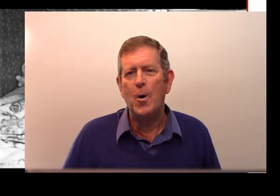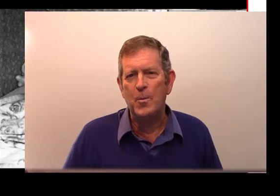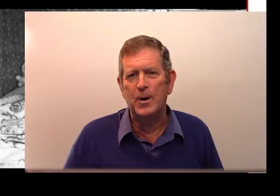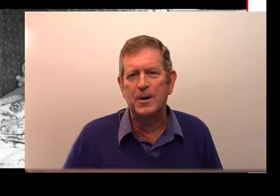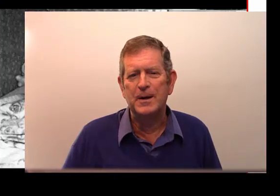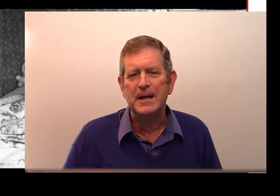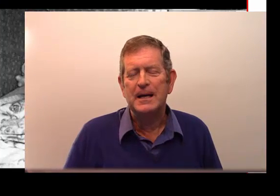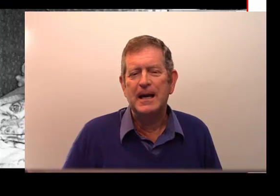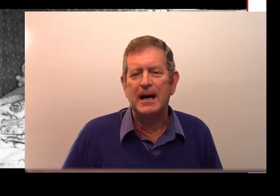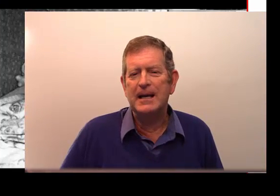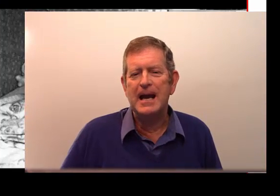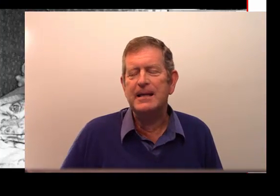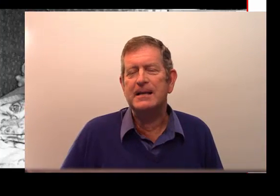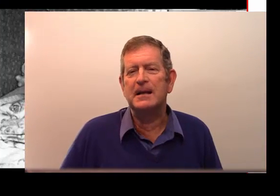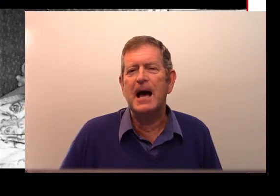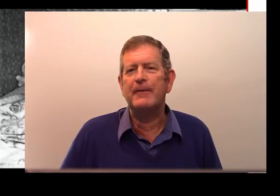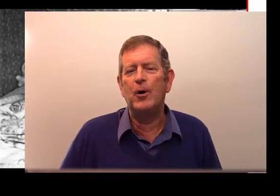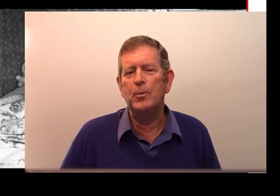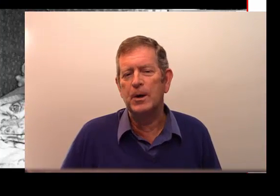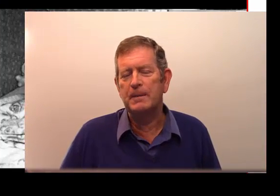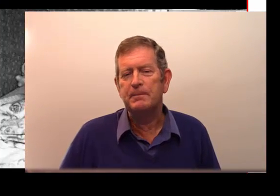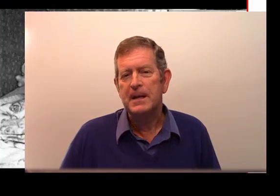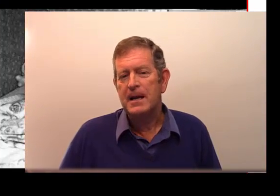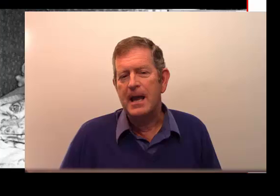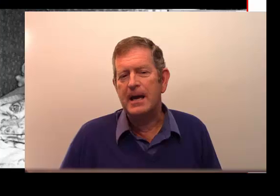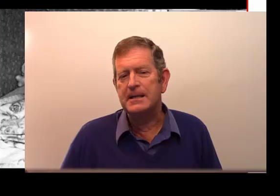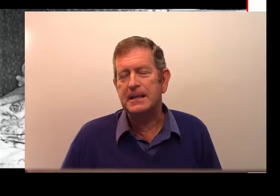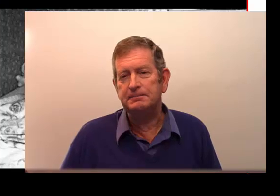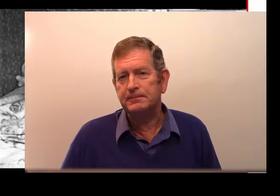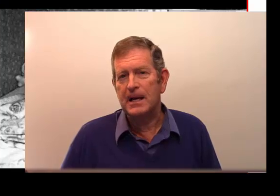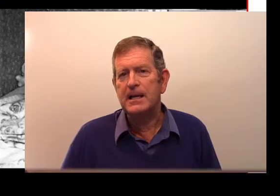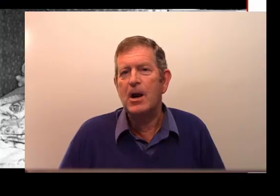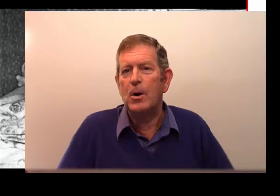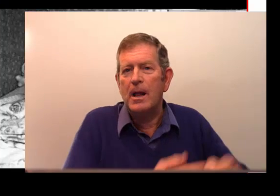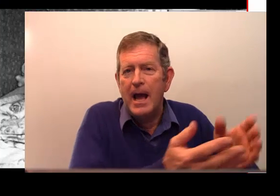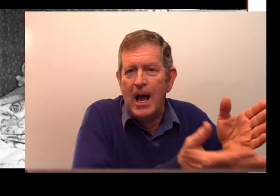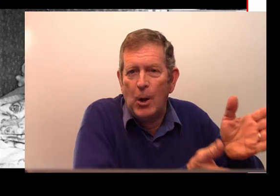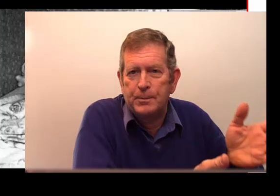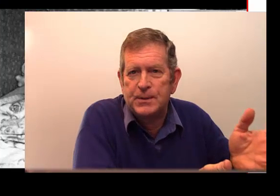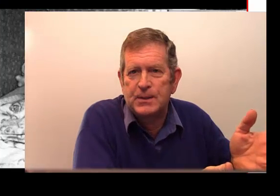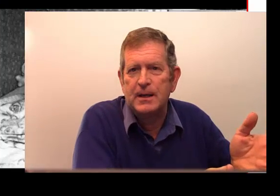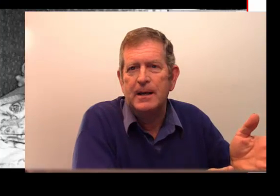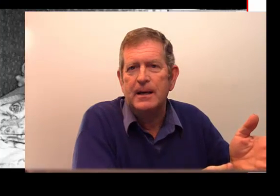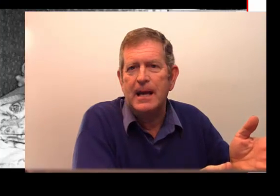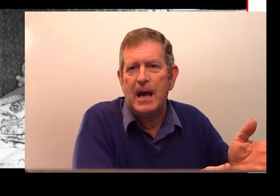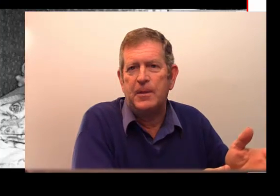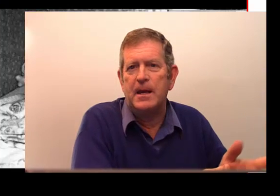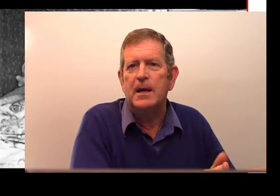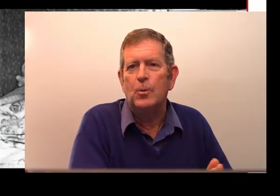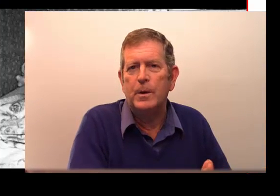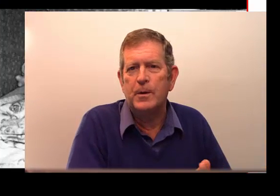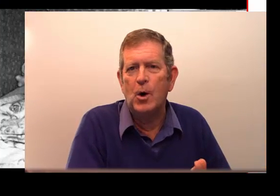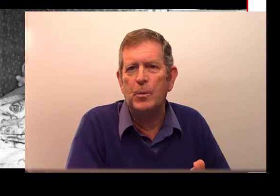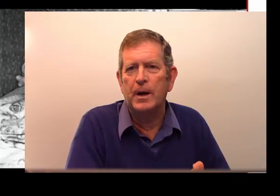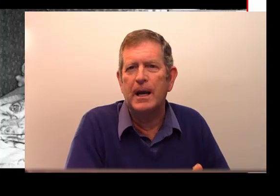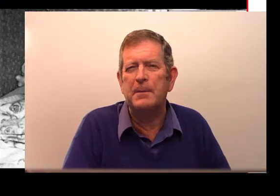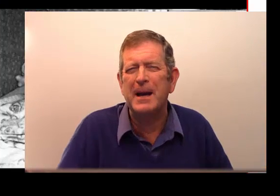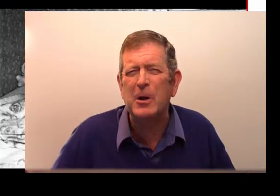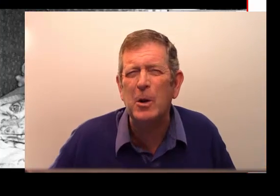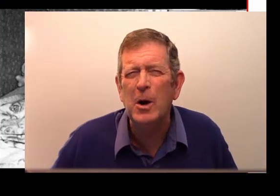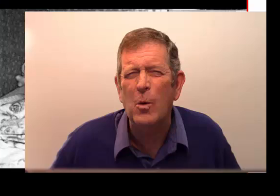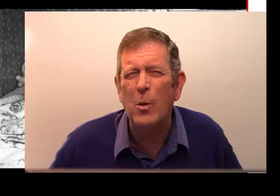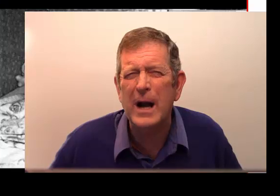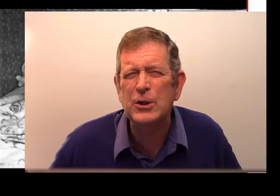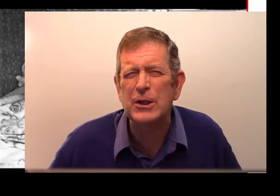of homework. Kathy has a lot of homework, and Carol helps Kathy with her homework,